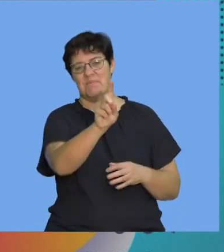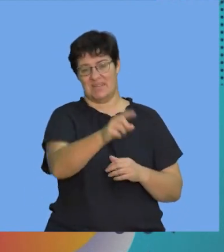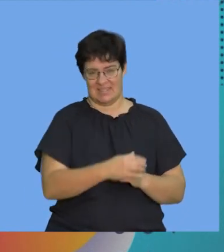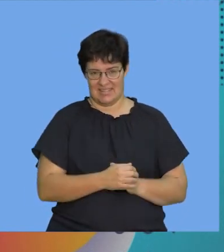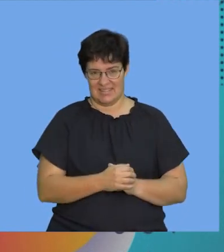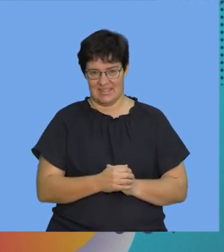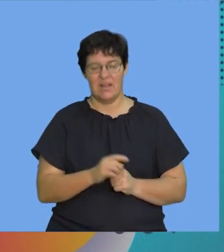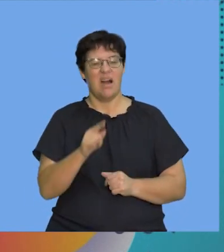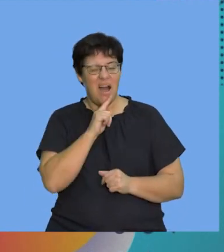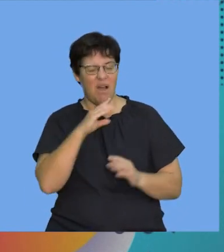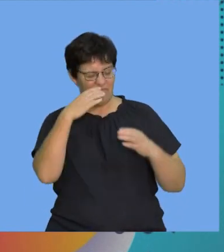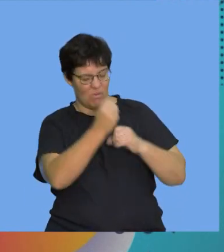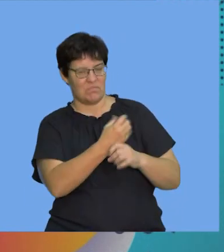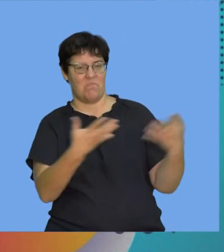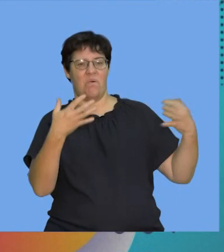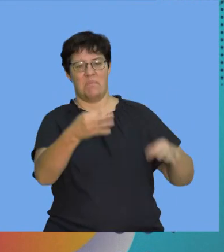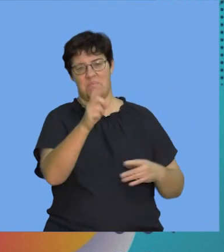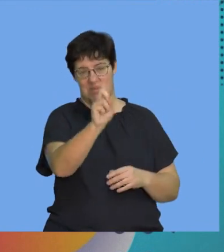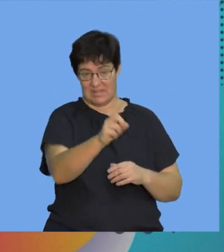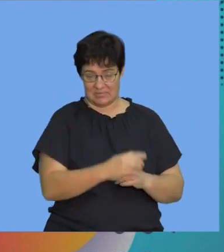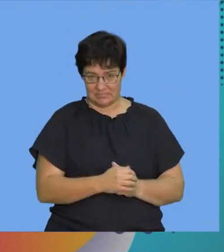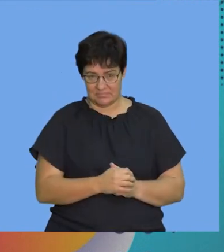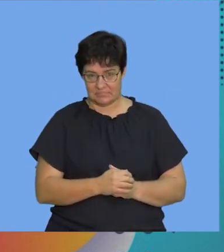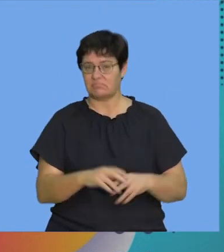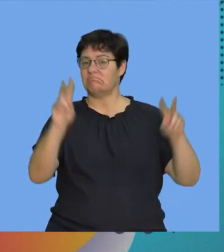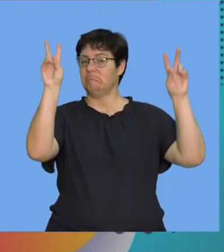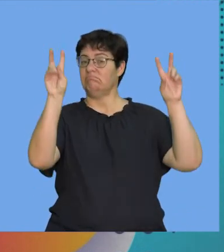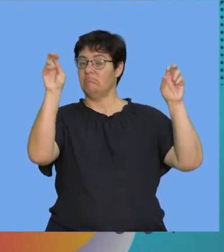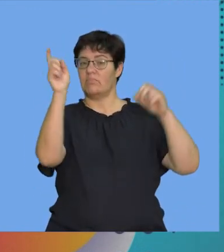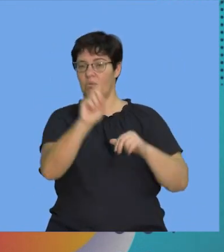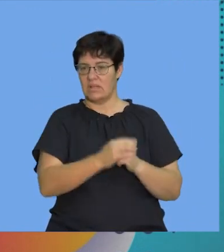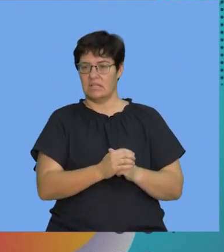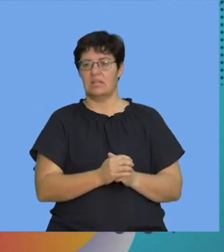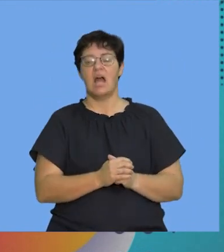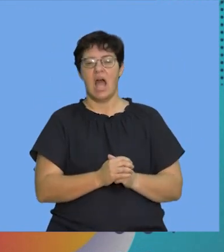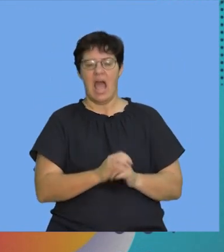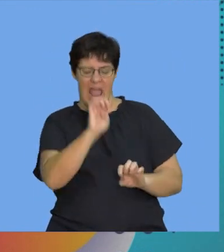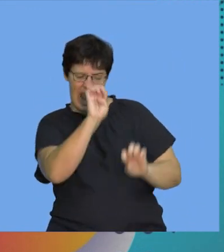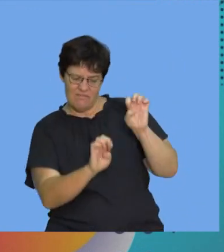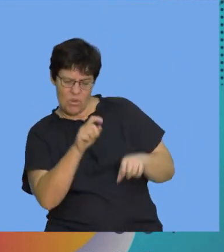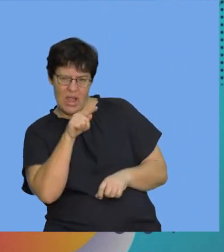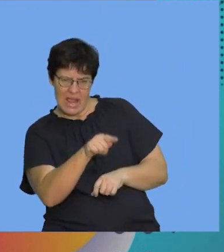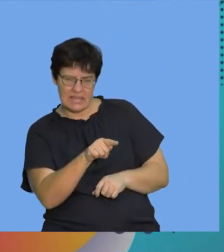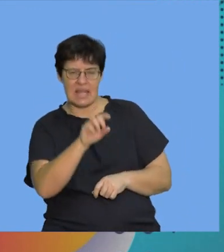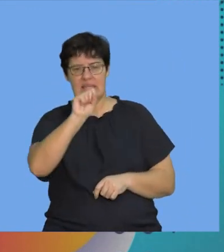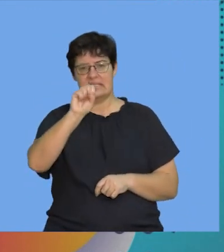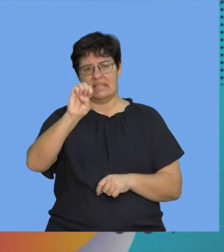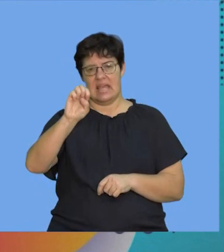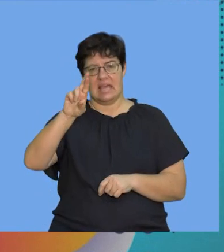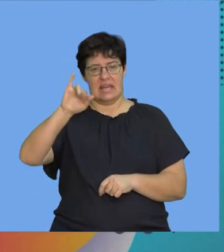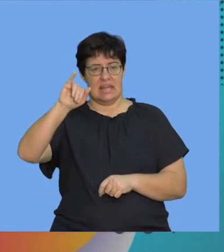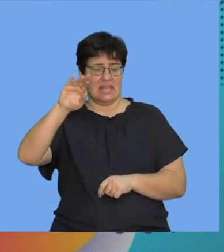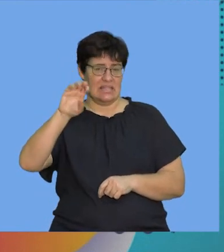is mainly about paper one, right? But the topic that we are doing is evaluating series, and this is under what we